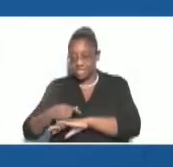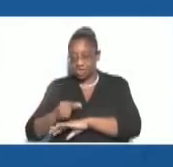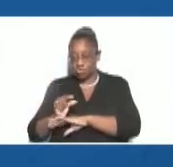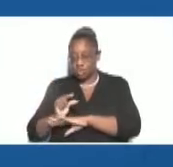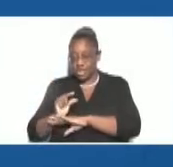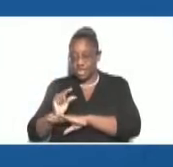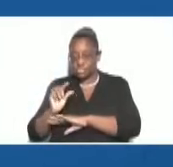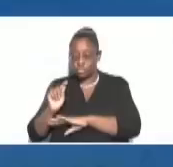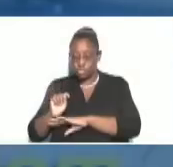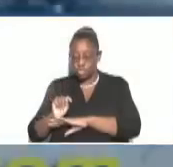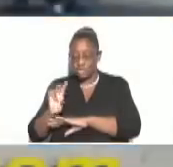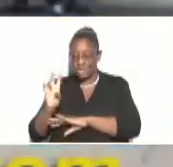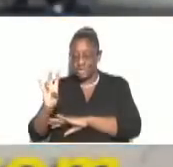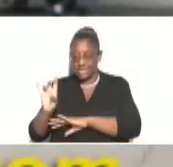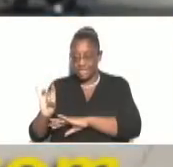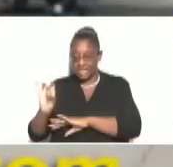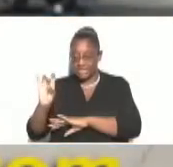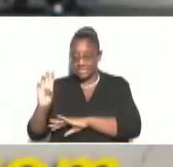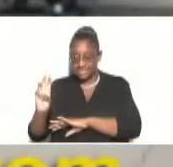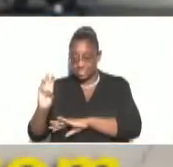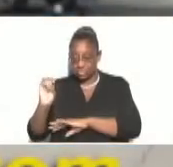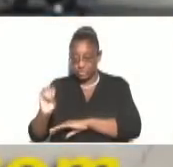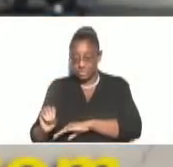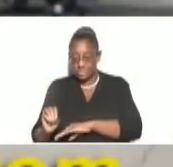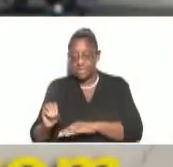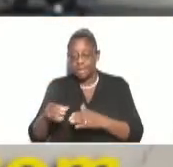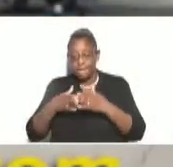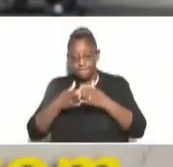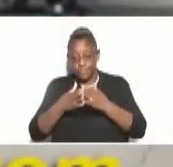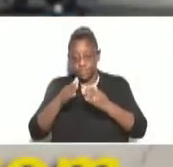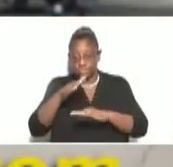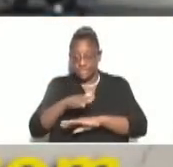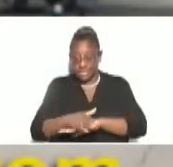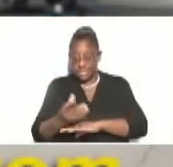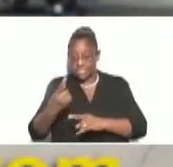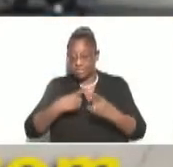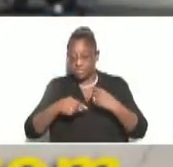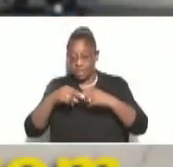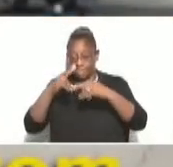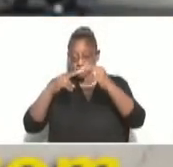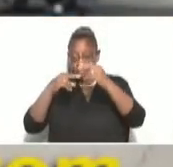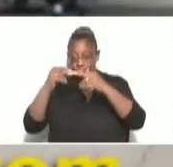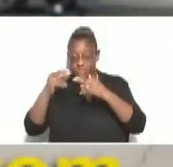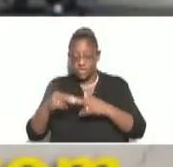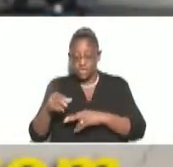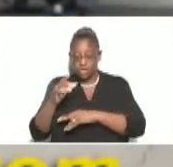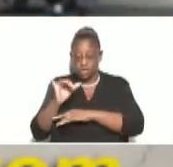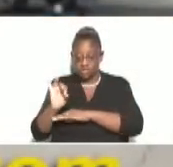also reporting 86 degrees. And your boating forecast tonight is brought to you by Builders Mall, home of